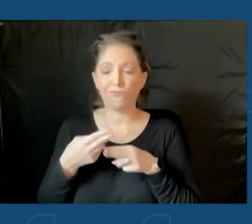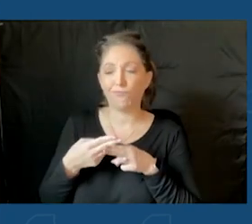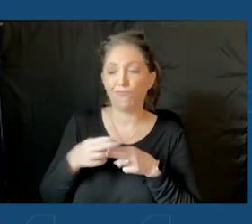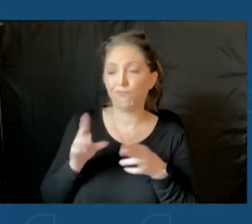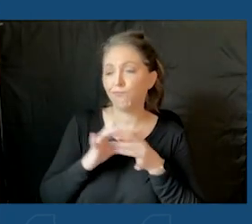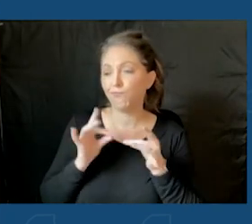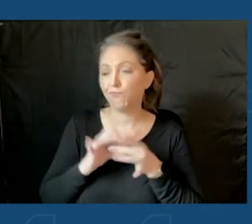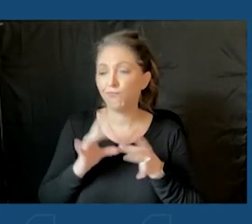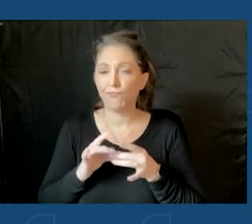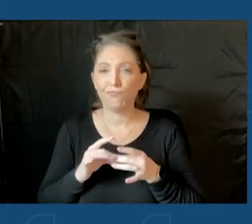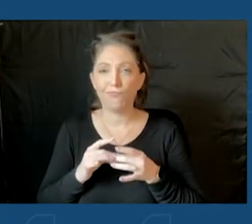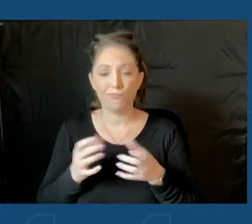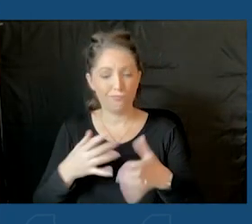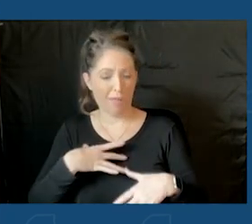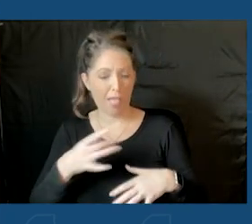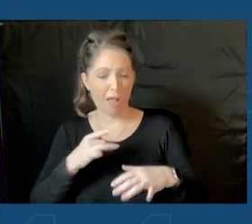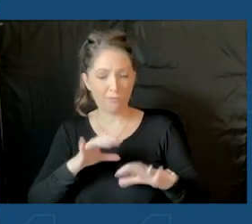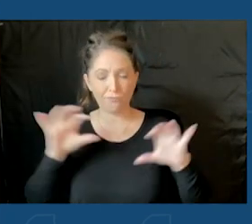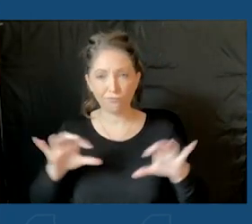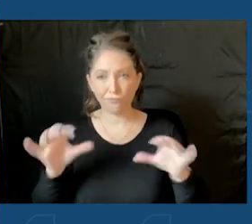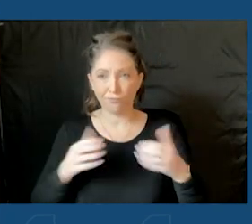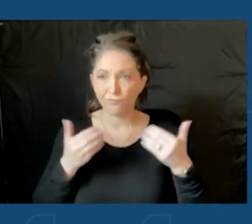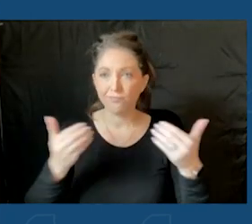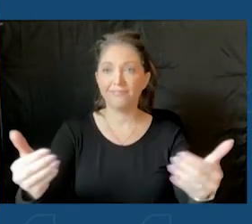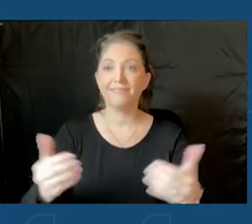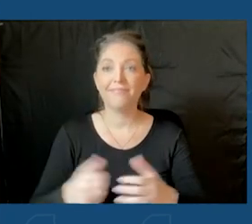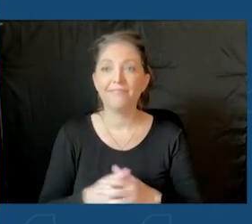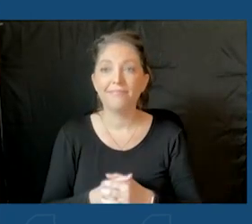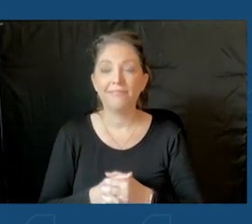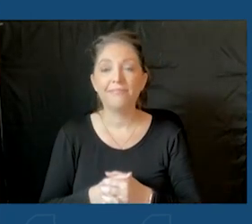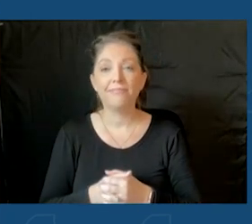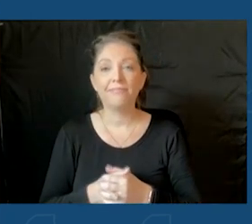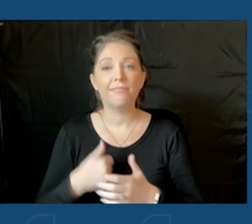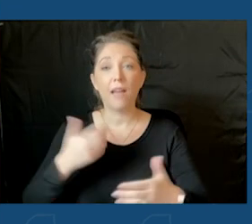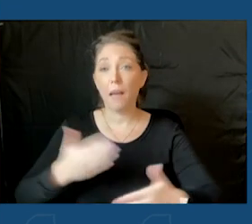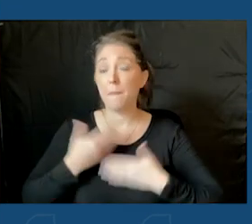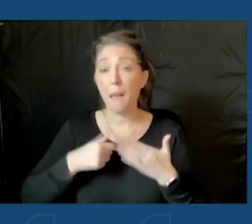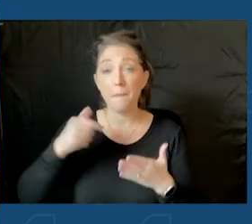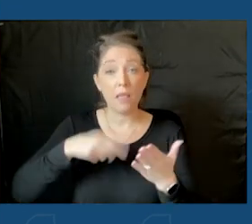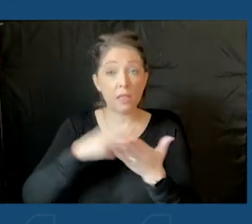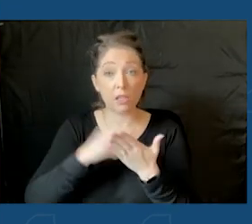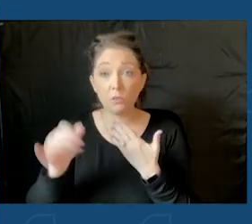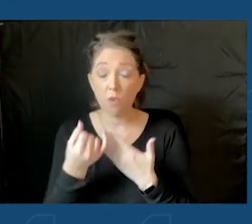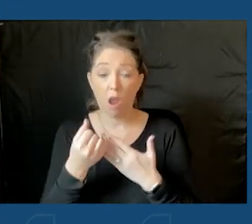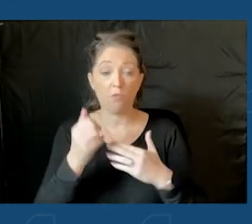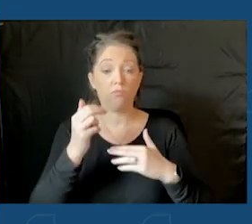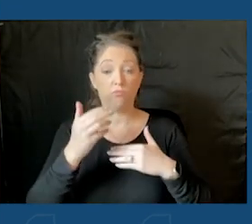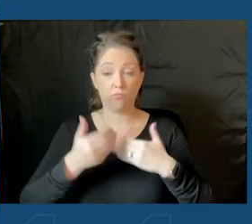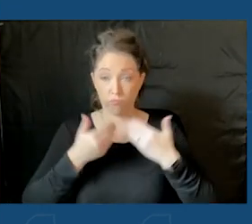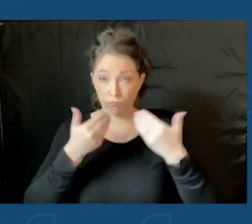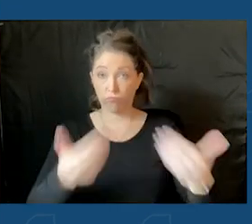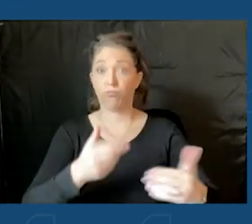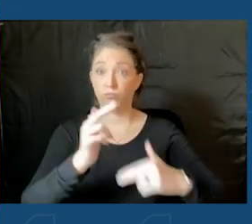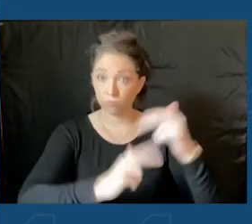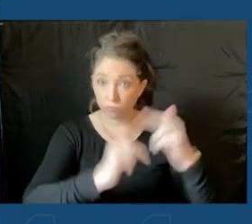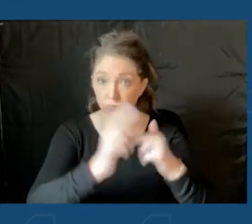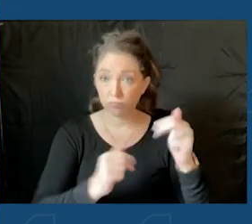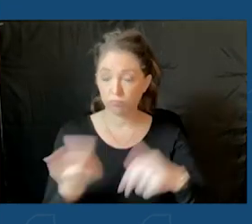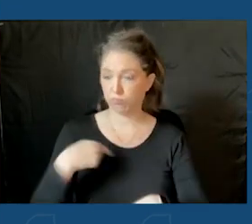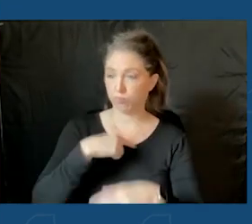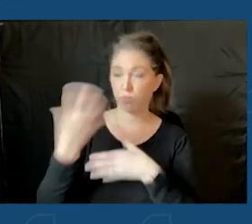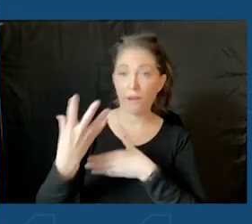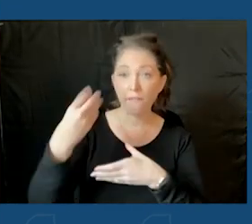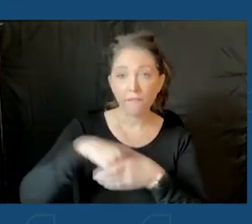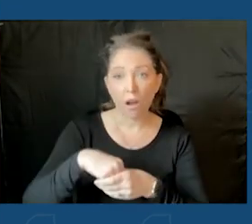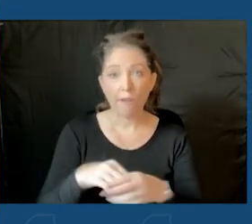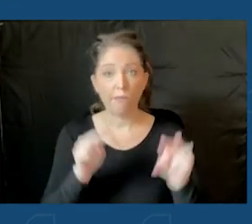done, and I'm just happy that this project is being built, that we're a part of it. We'll look forward to